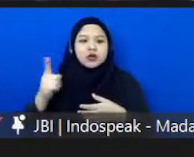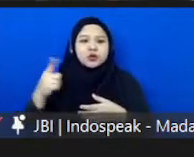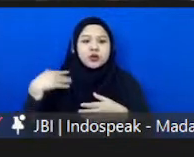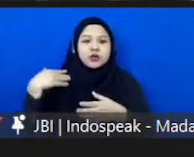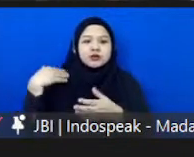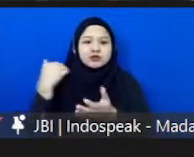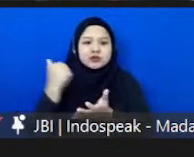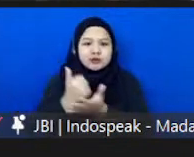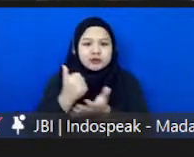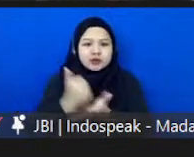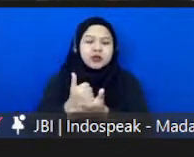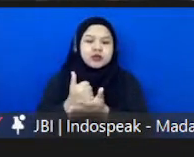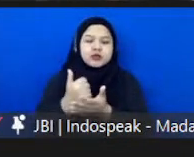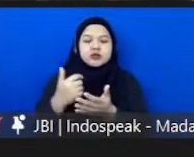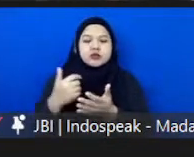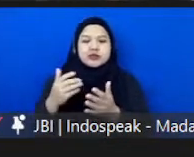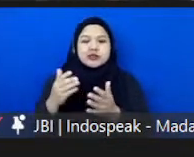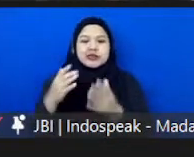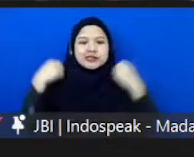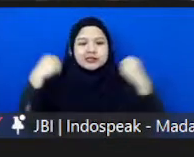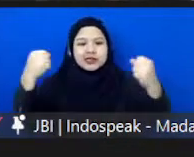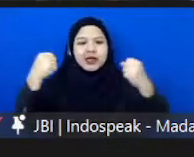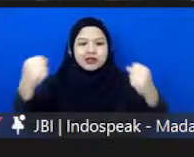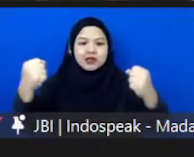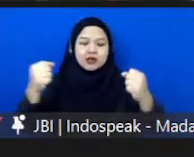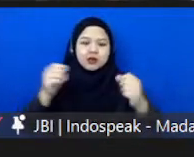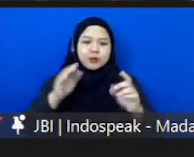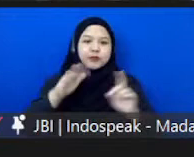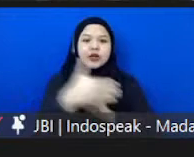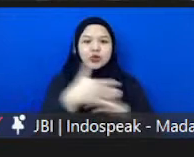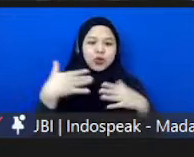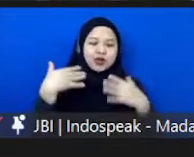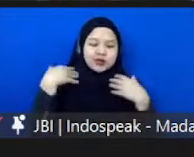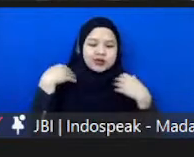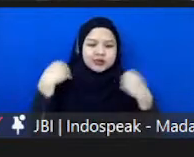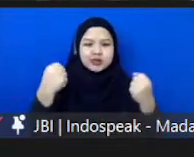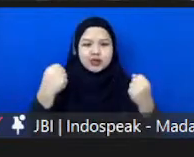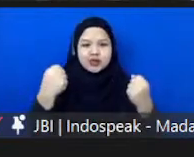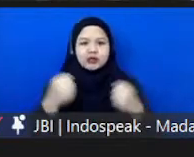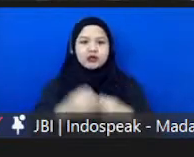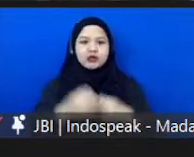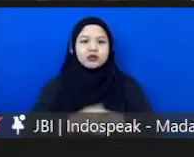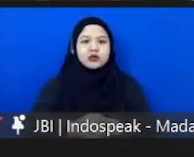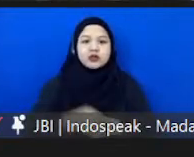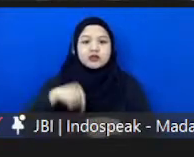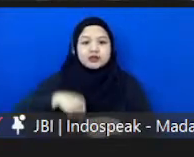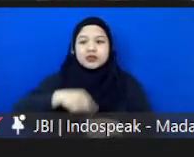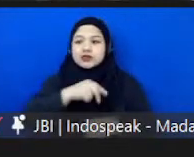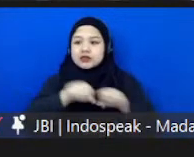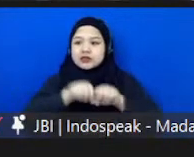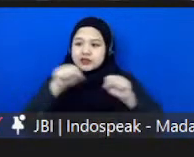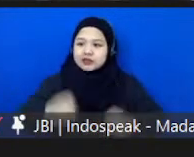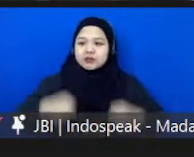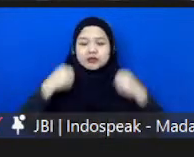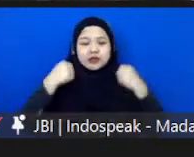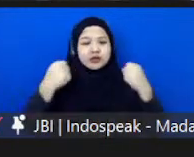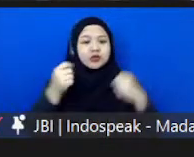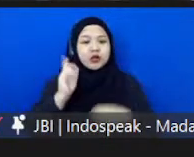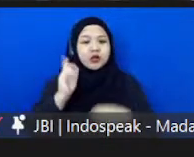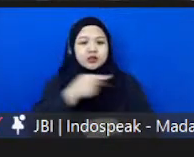like to explain a little bit about the setting, the current setting of Indonesian health system. And also we